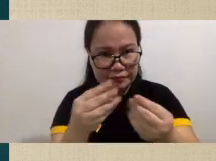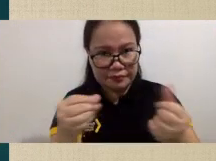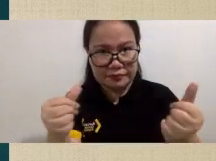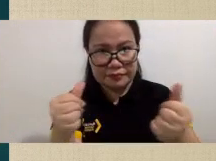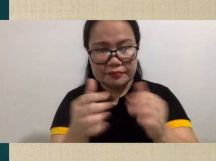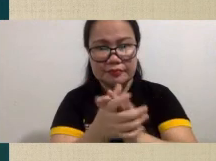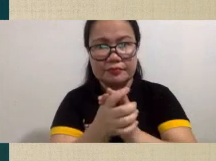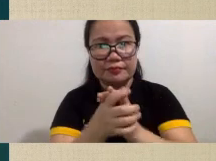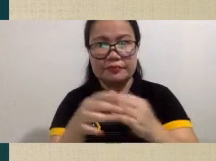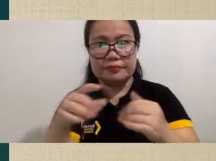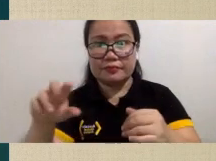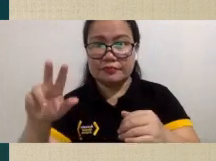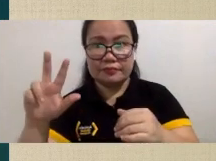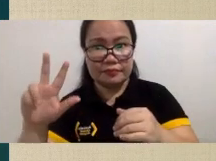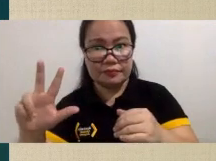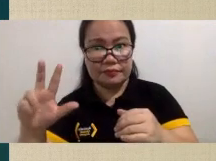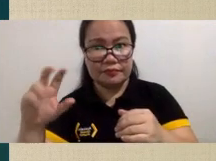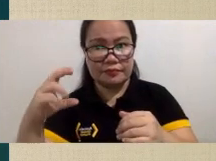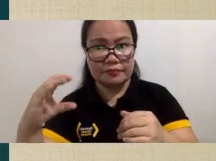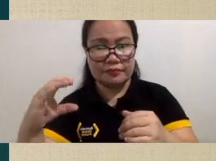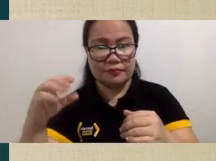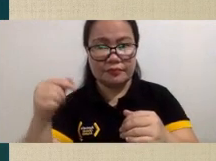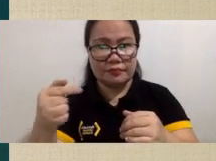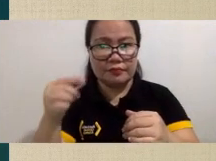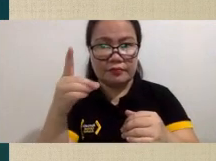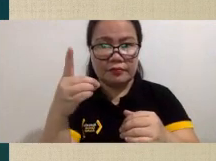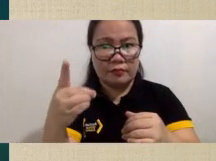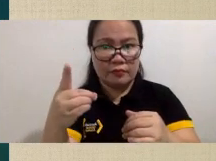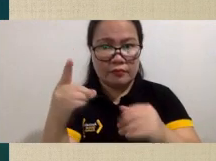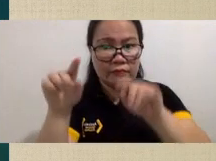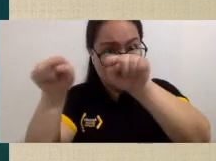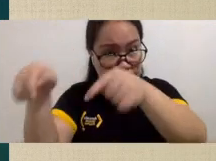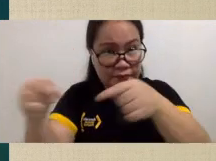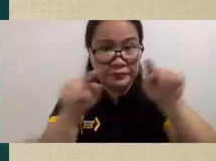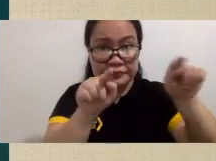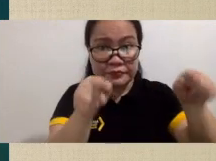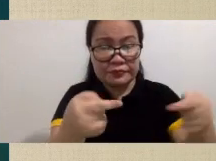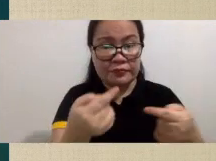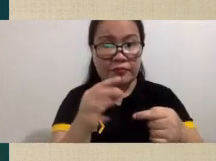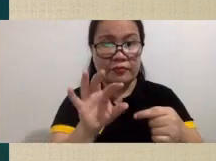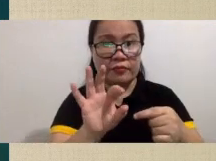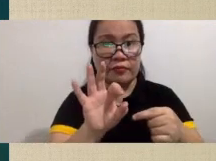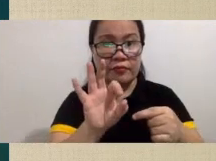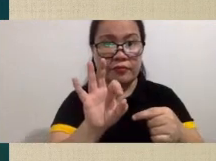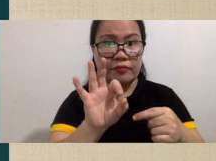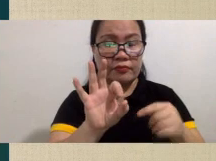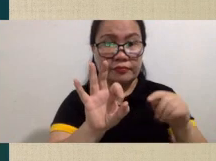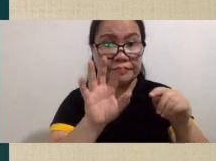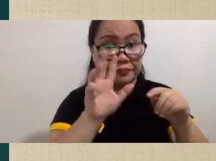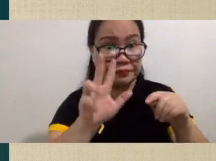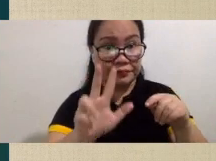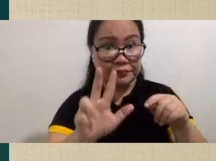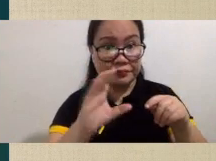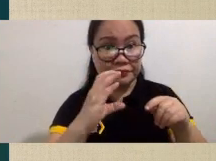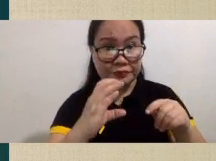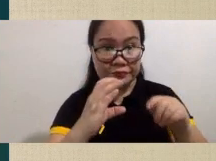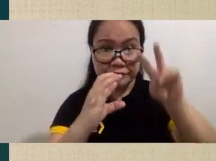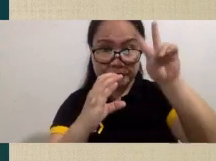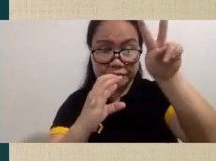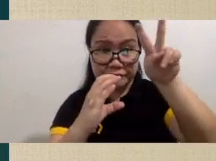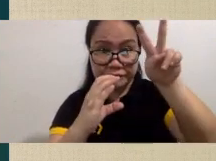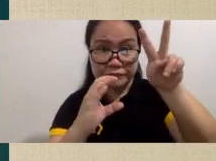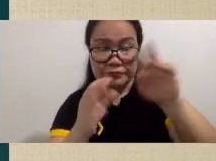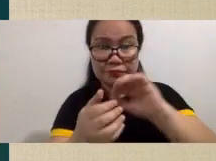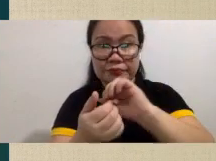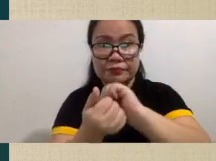we now have 3c minus d times 3c squared. So, yung 3